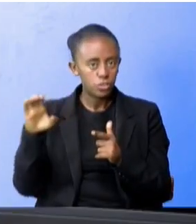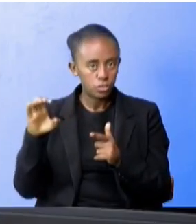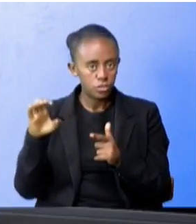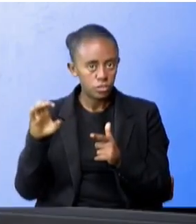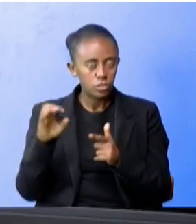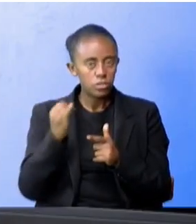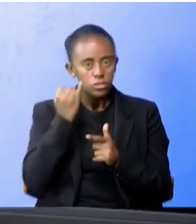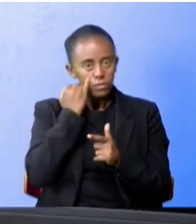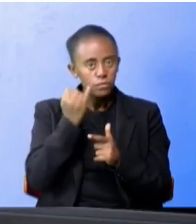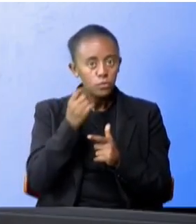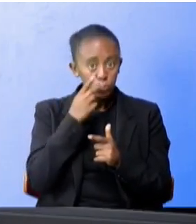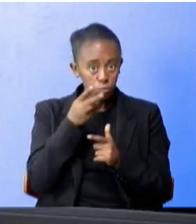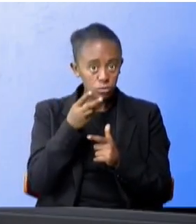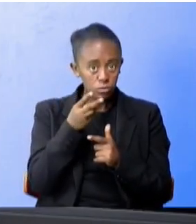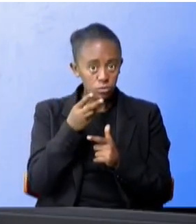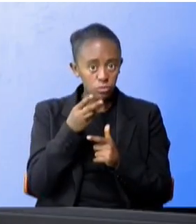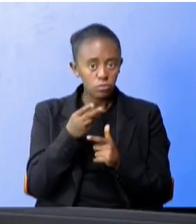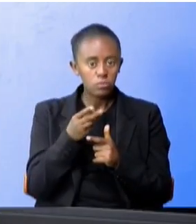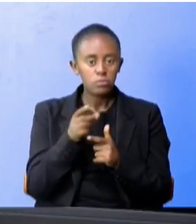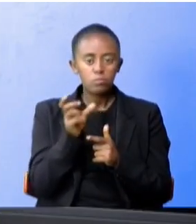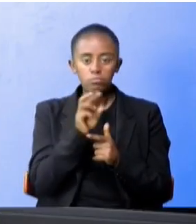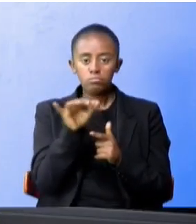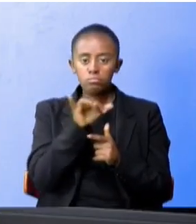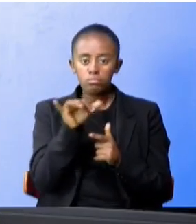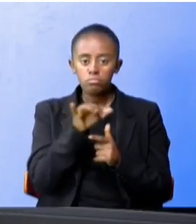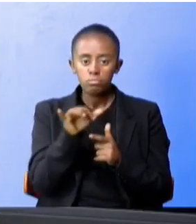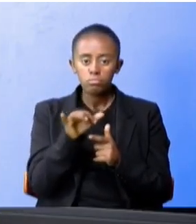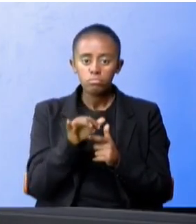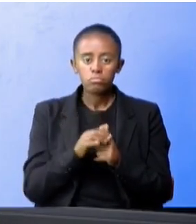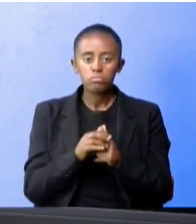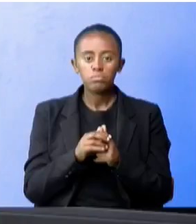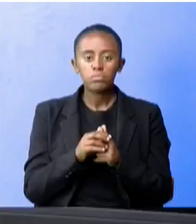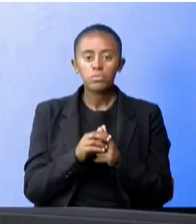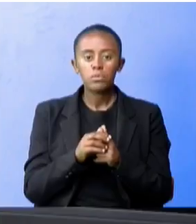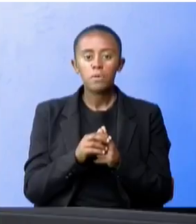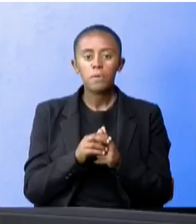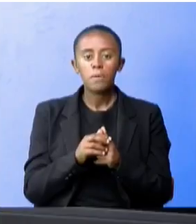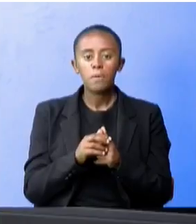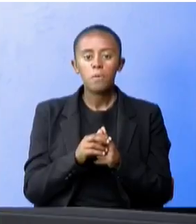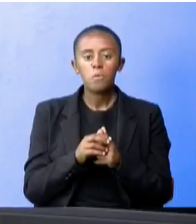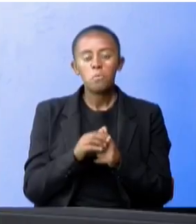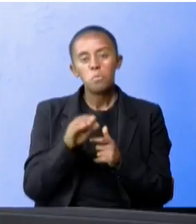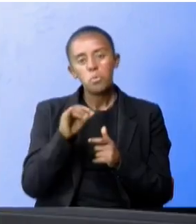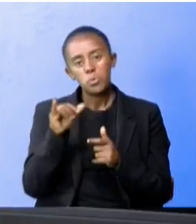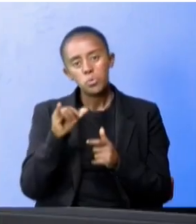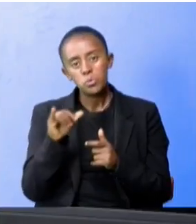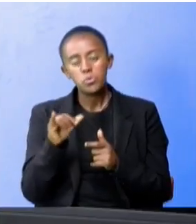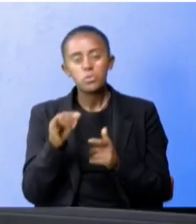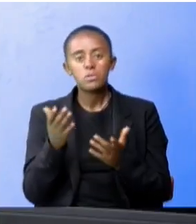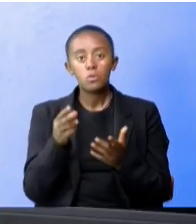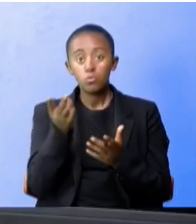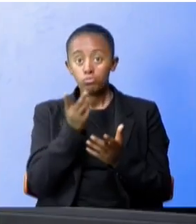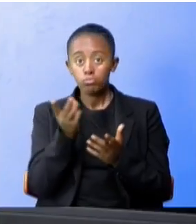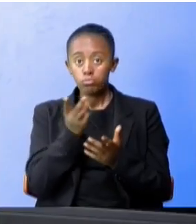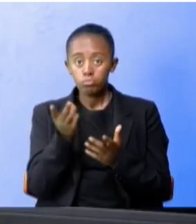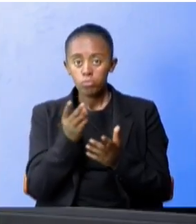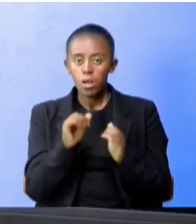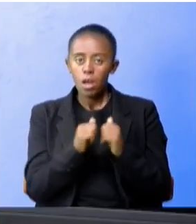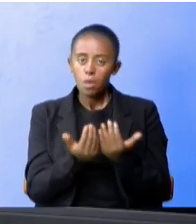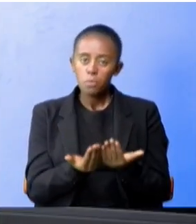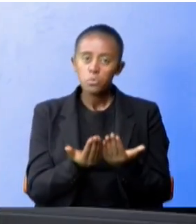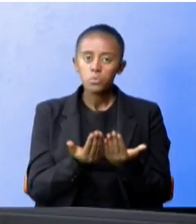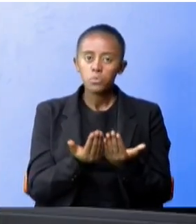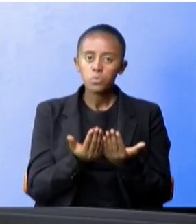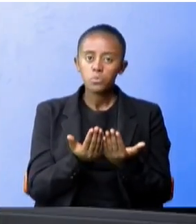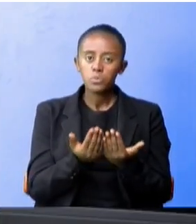If you see here, they are both what? They are both talking about how something